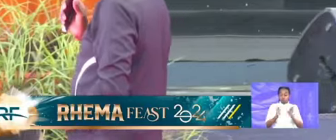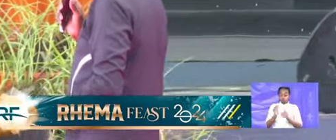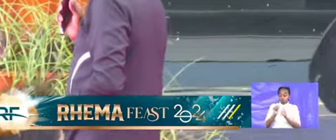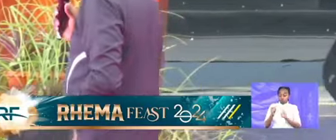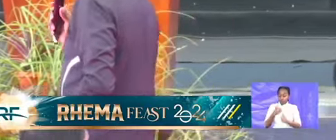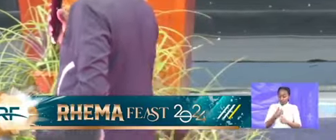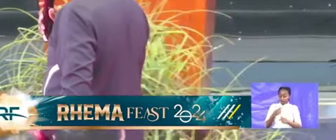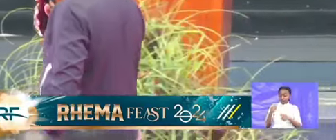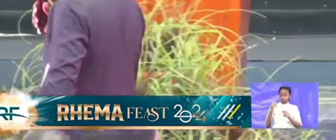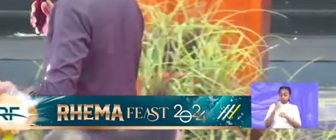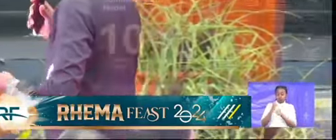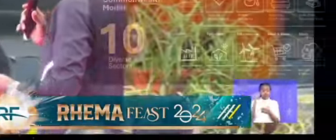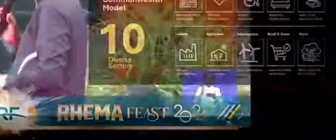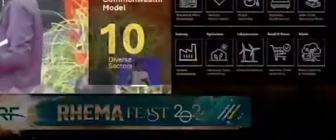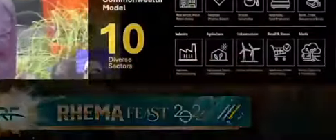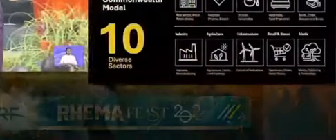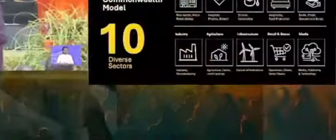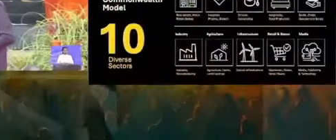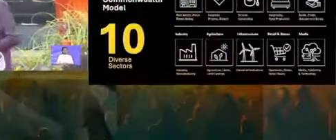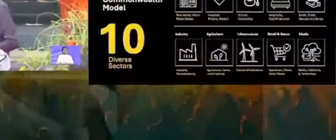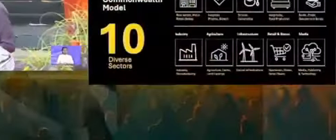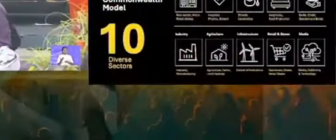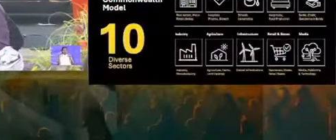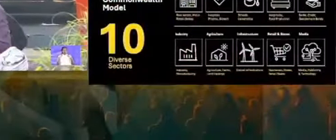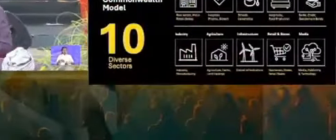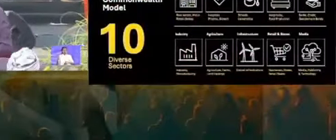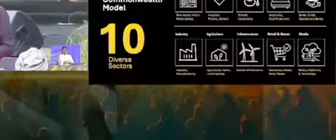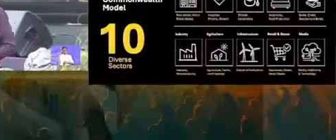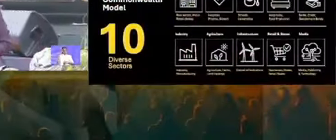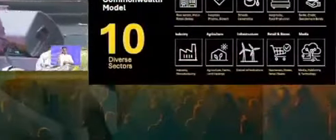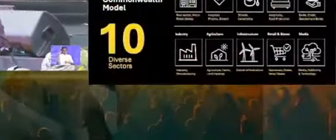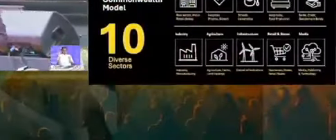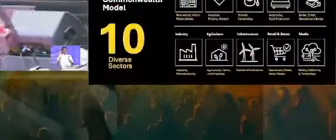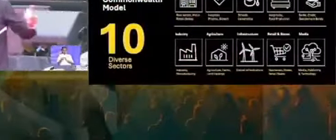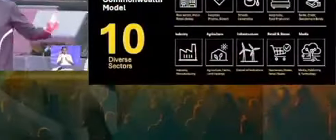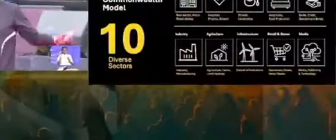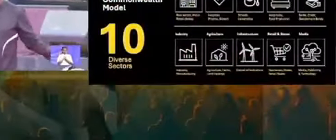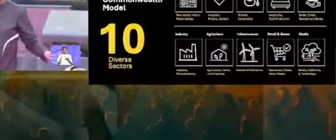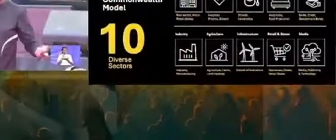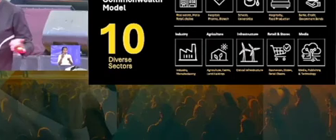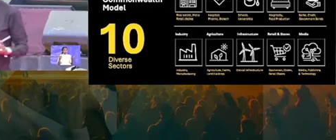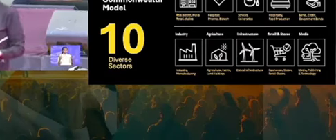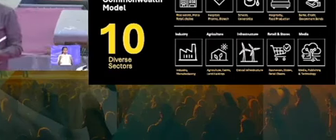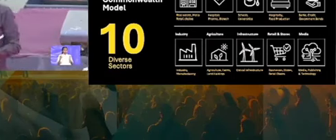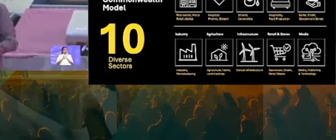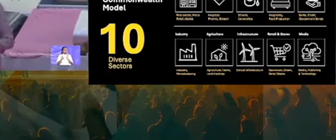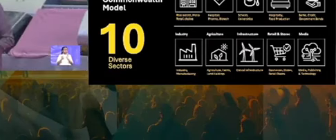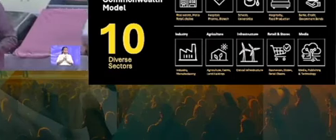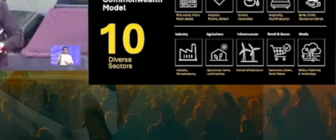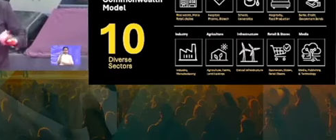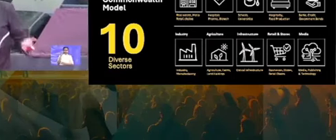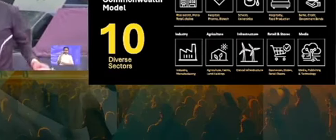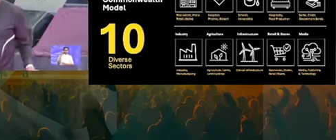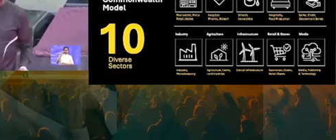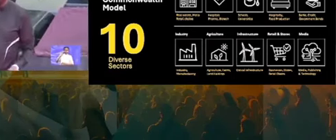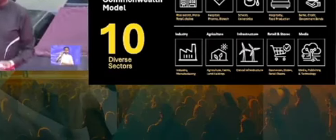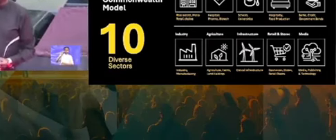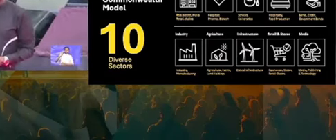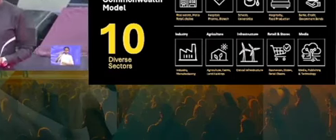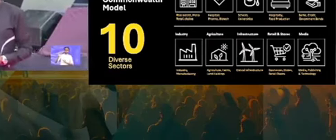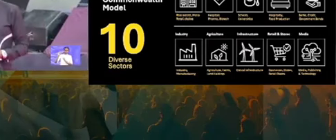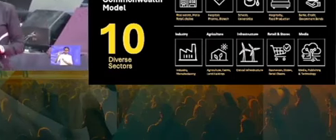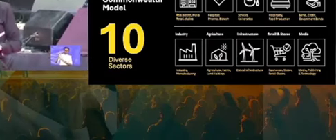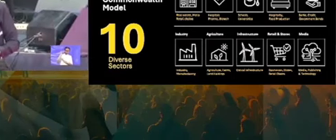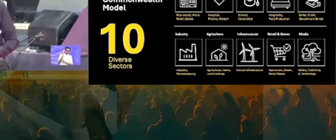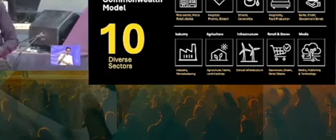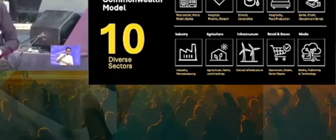I want to show you what you're going to do. We are going to change certain things. Even the expressways being made from Nairobi to Mombasa.